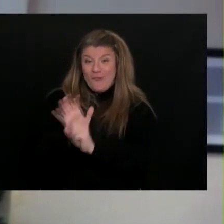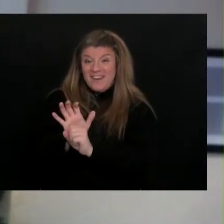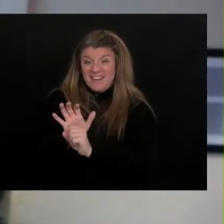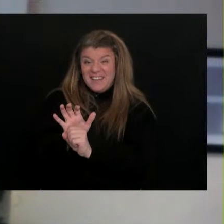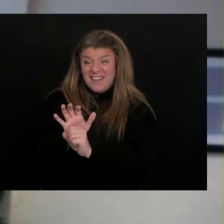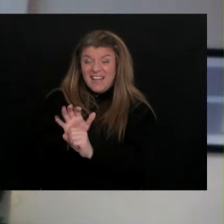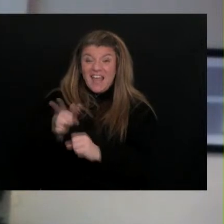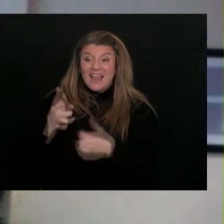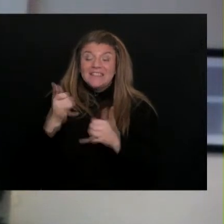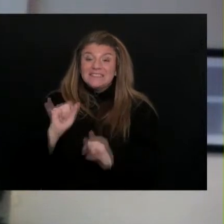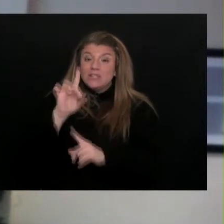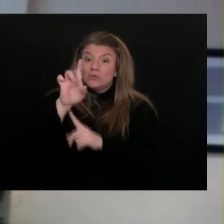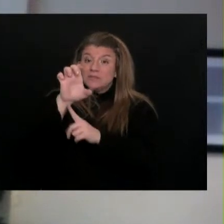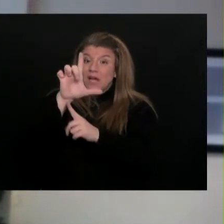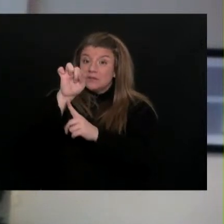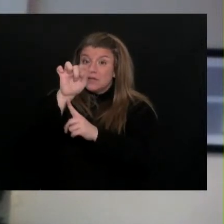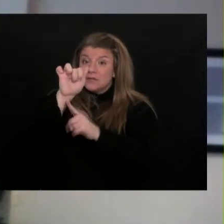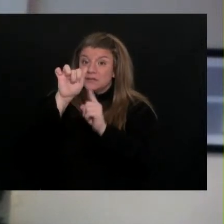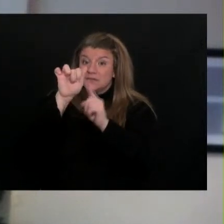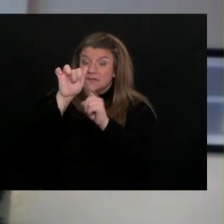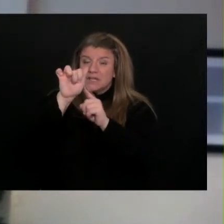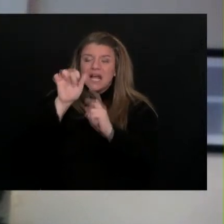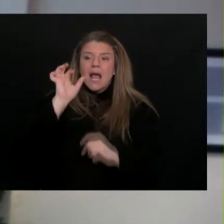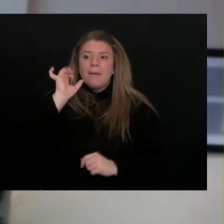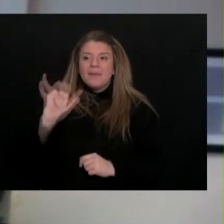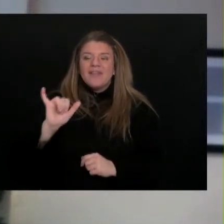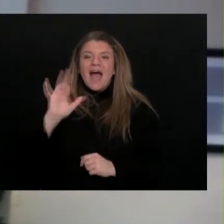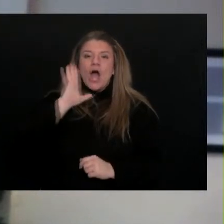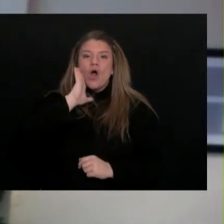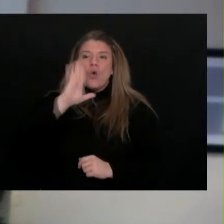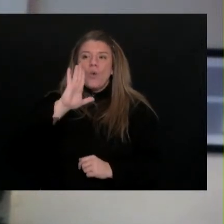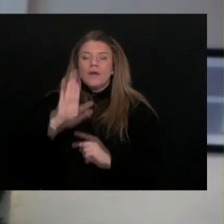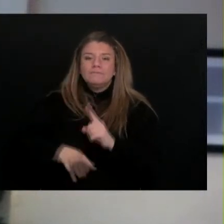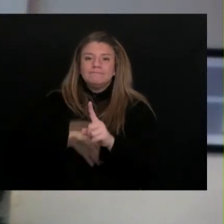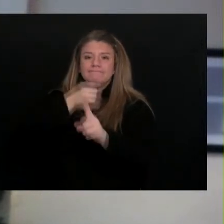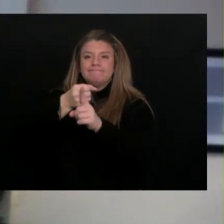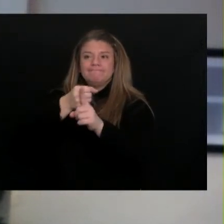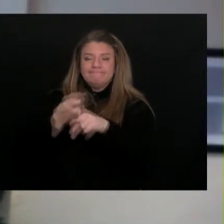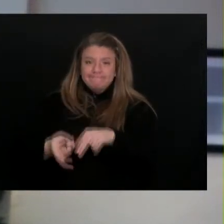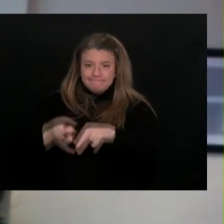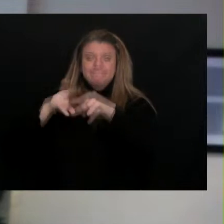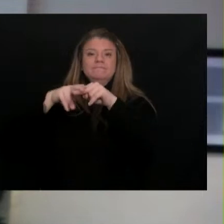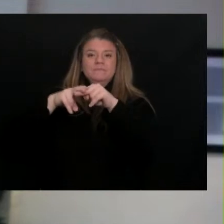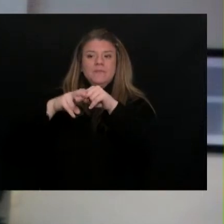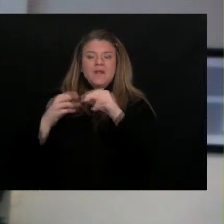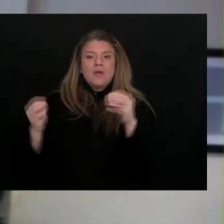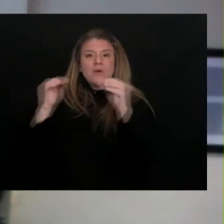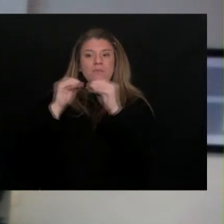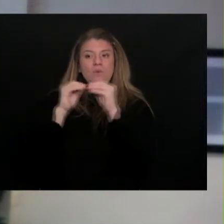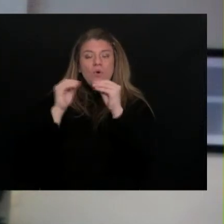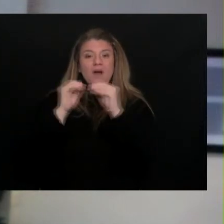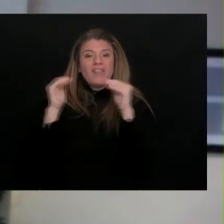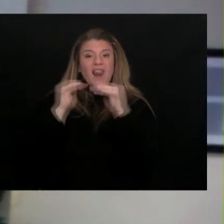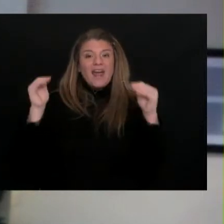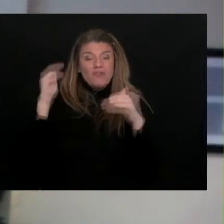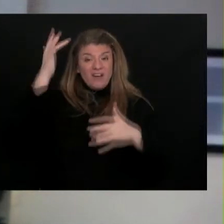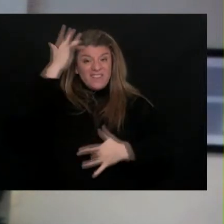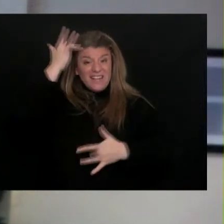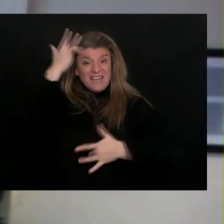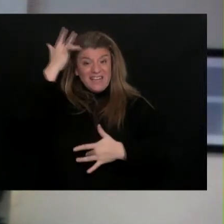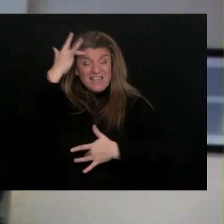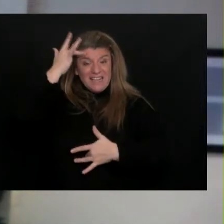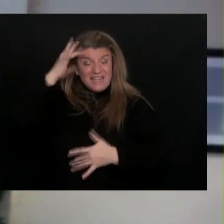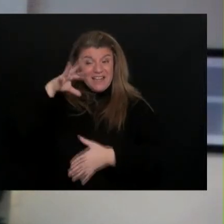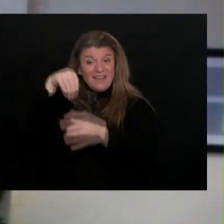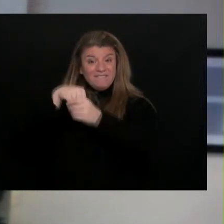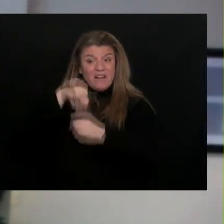the Delta variant, but it's causing a real upswing in the level of illness in these states, the number